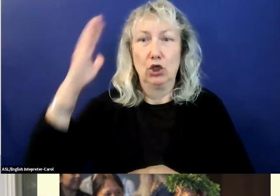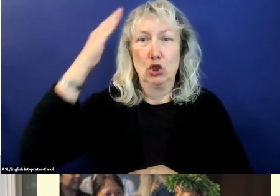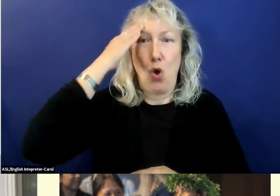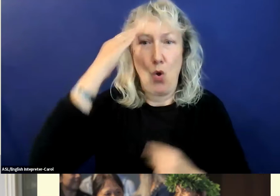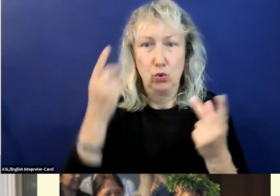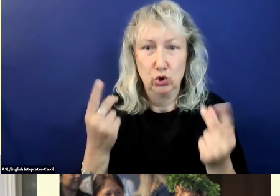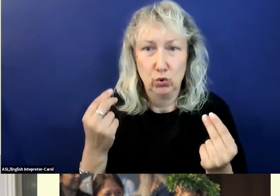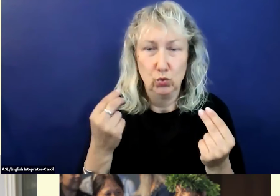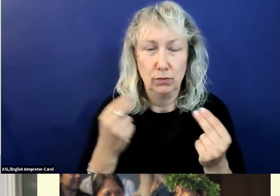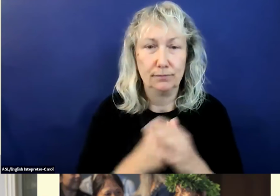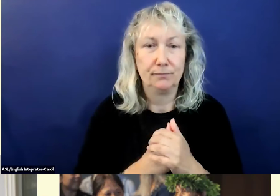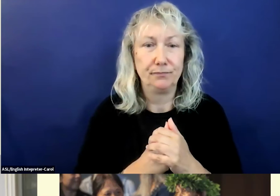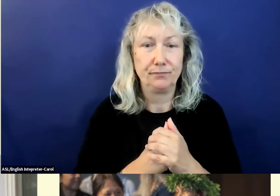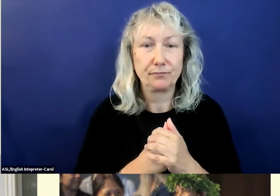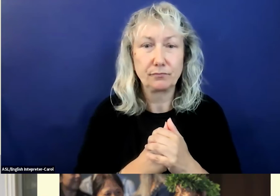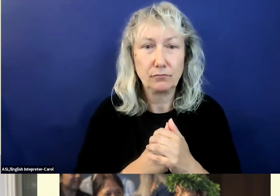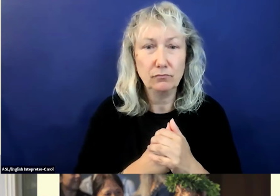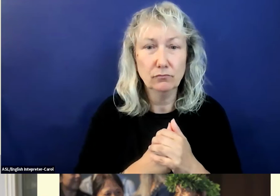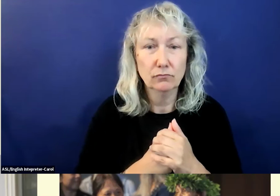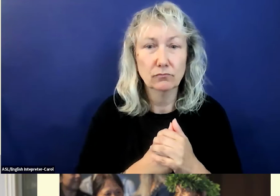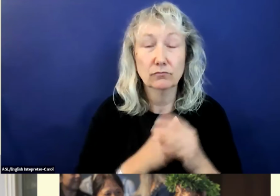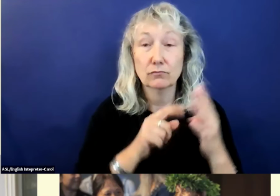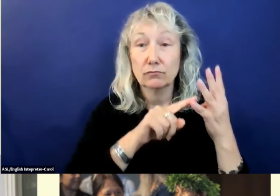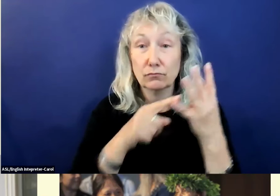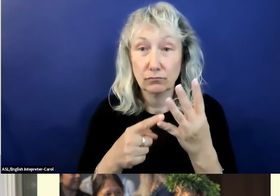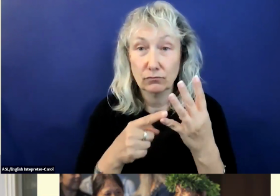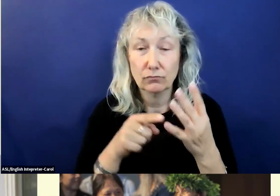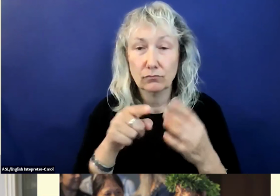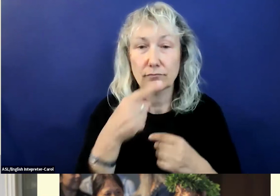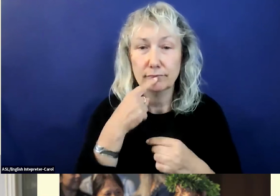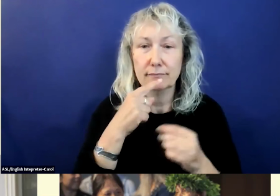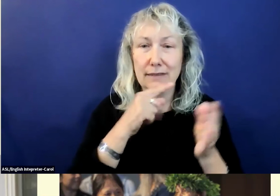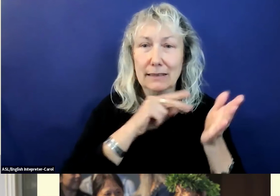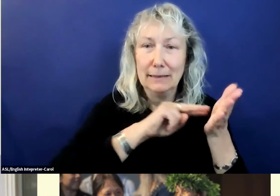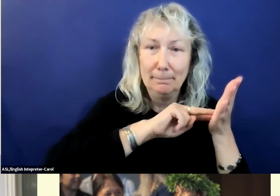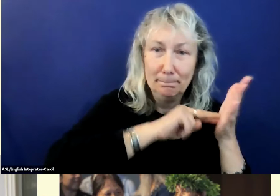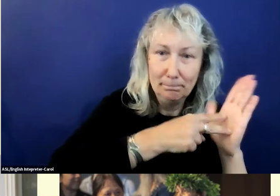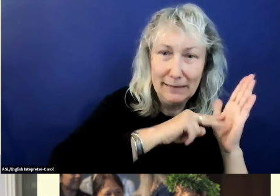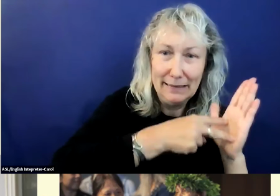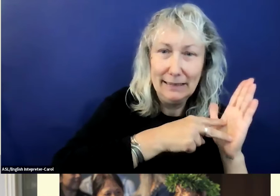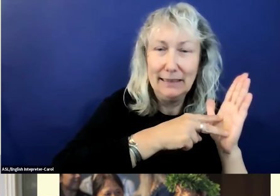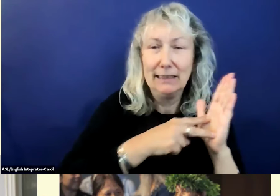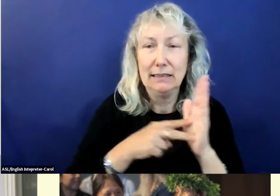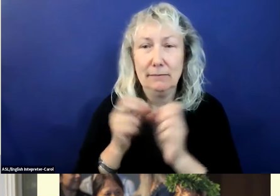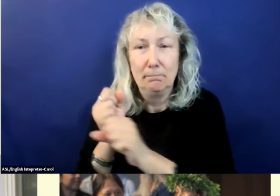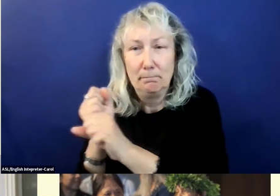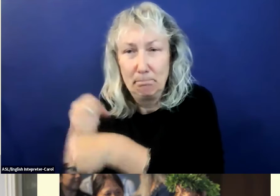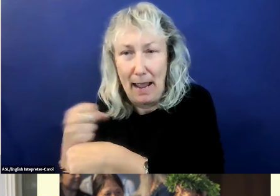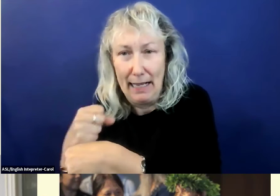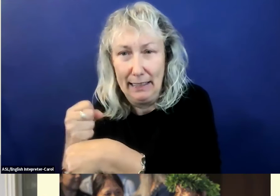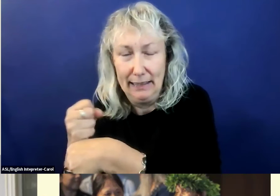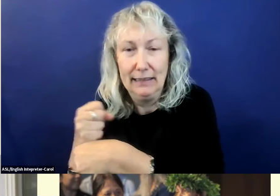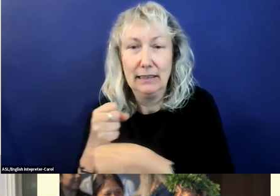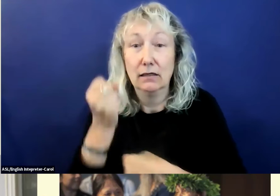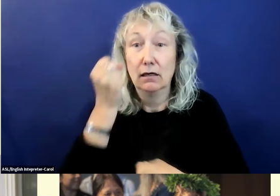third one, it says the meaning and making. Meaning and making, it is very important to us that